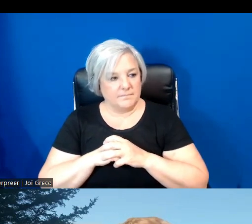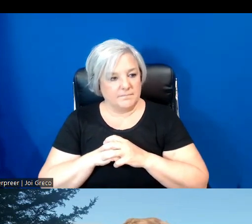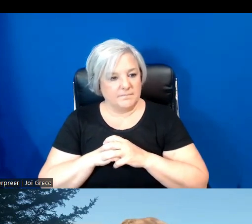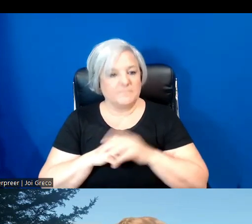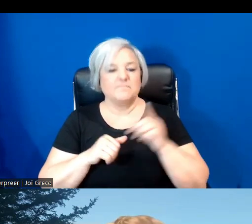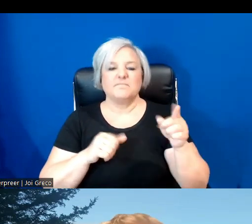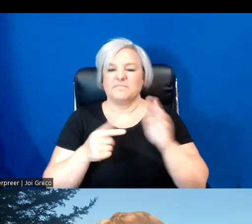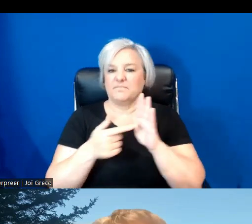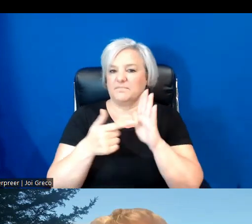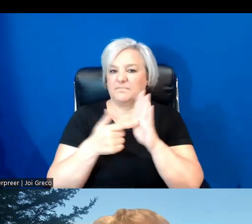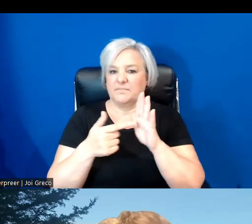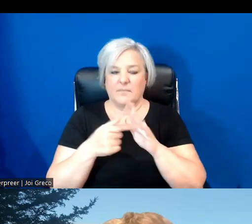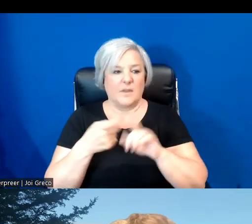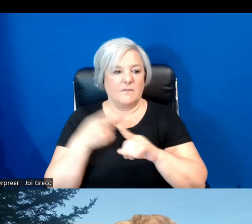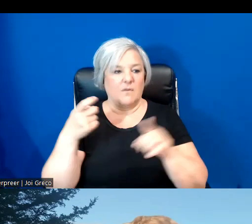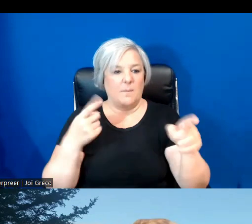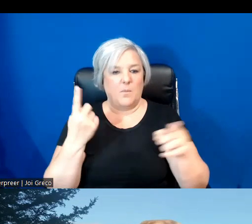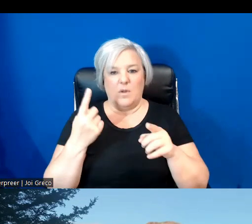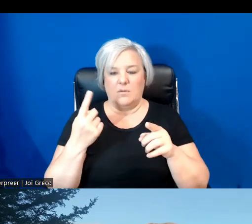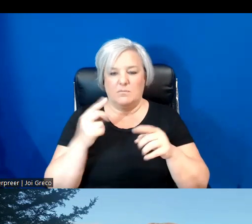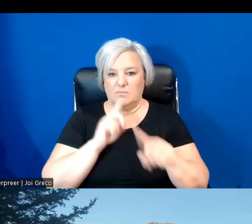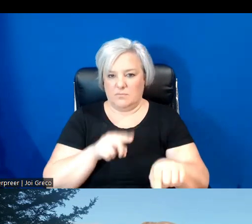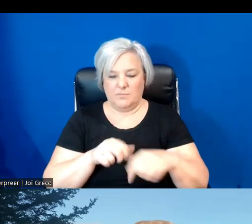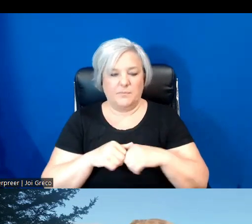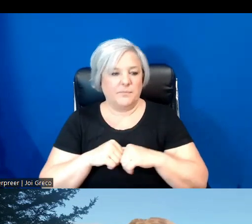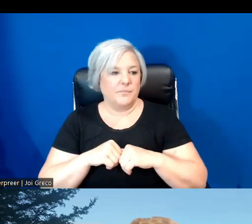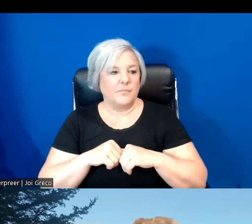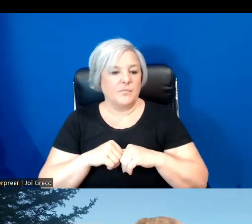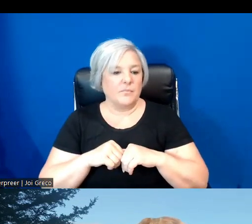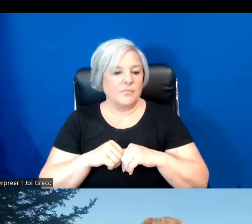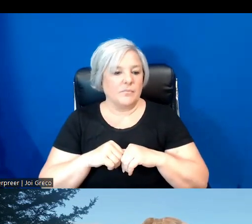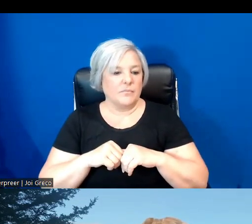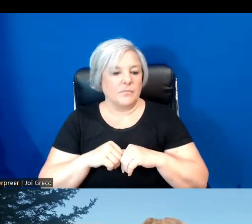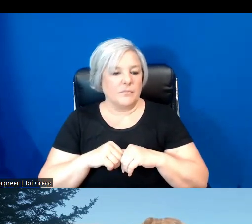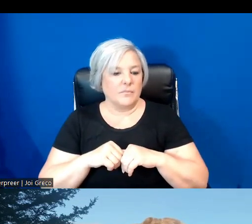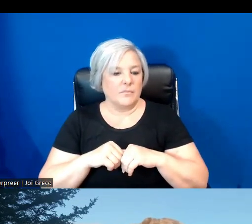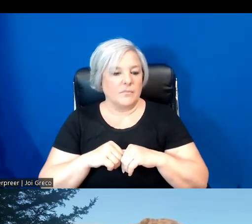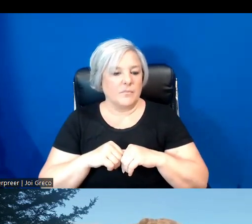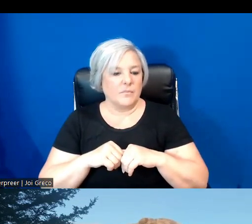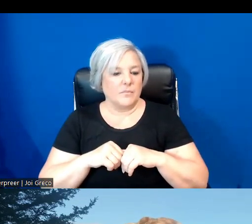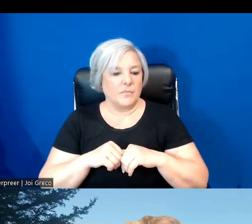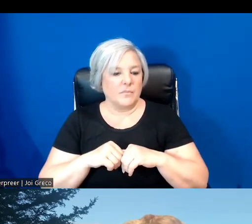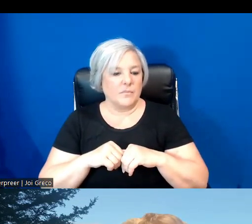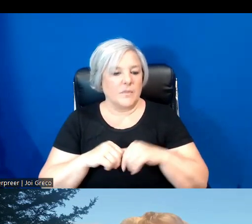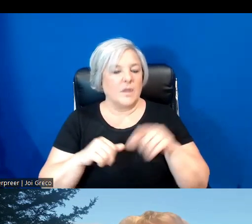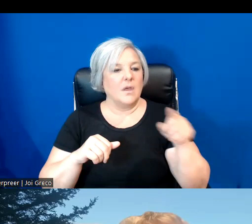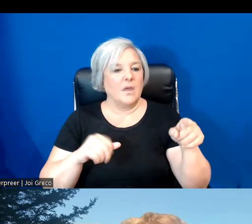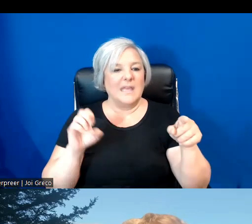Here's an example from one of those reports. Again, back to the 3 tiers that Eva talked